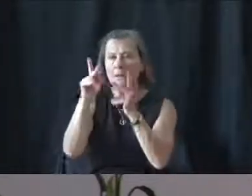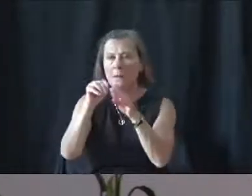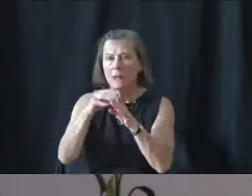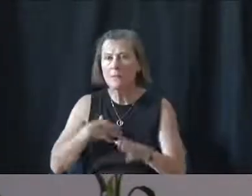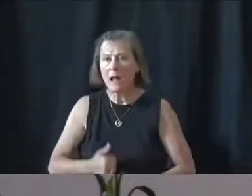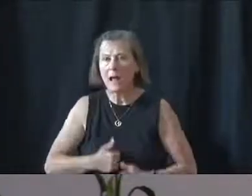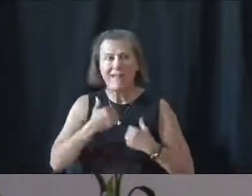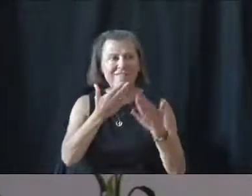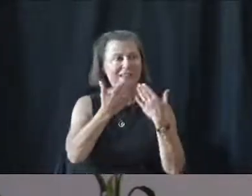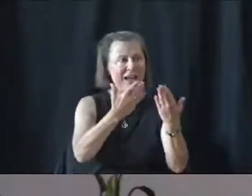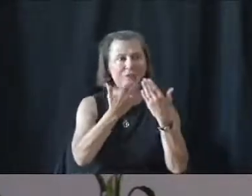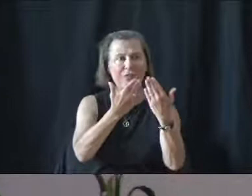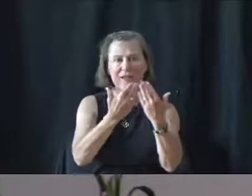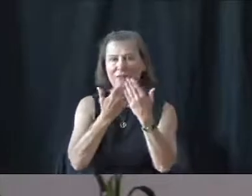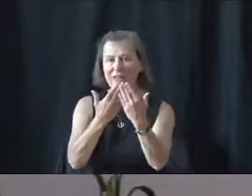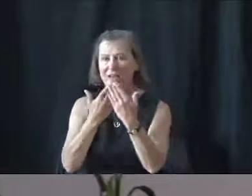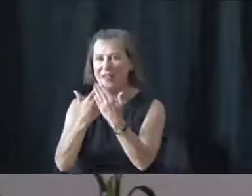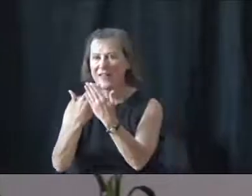life and thank them.